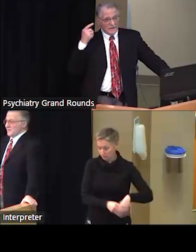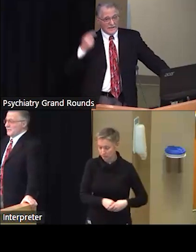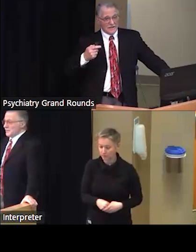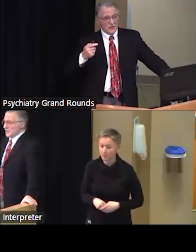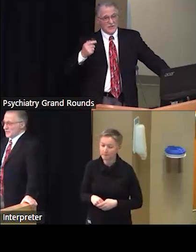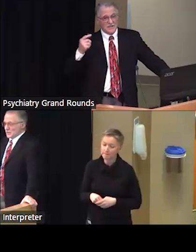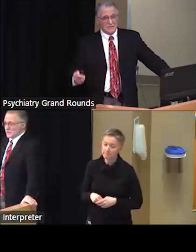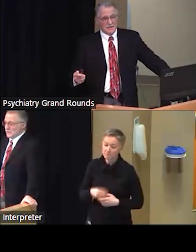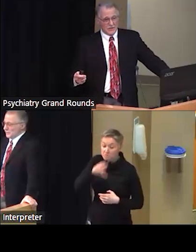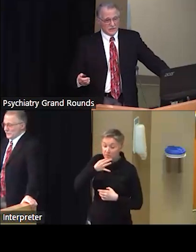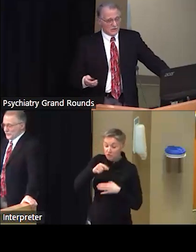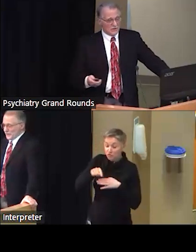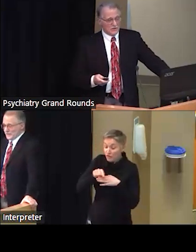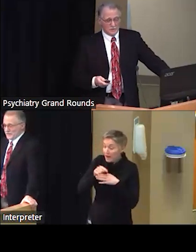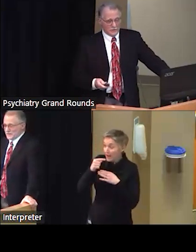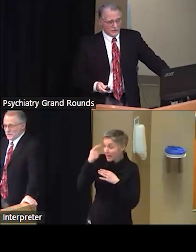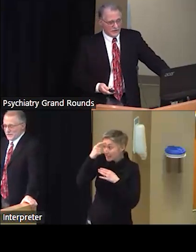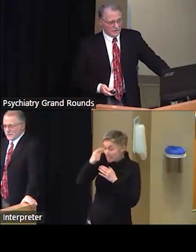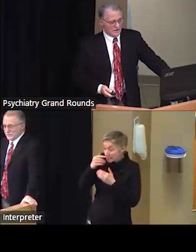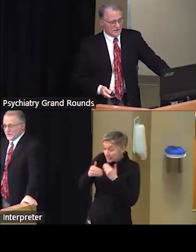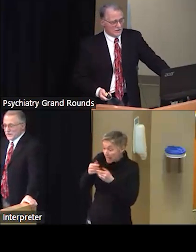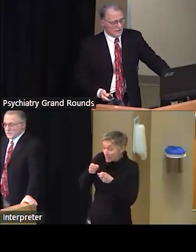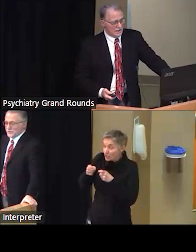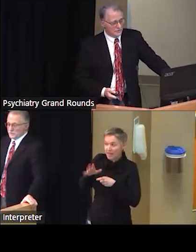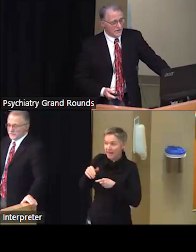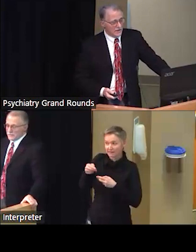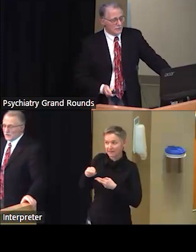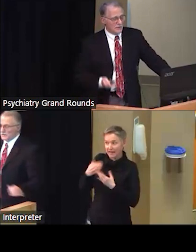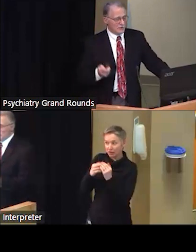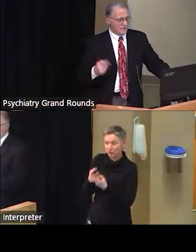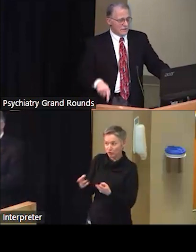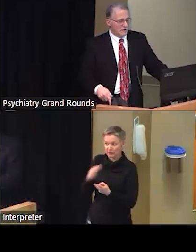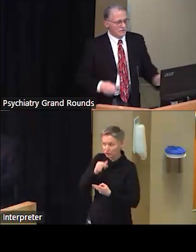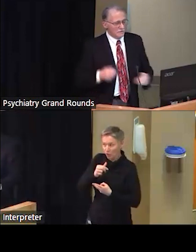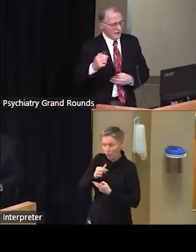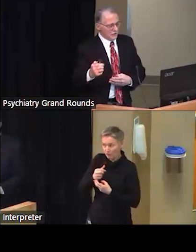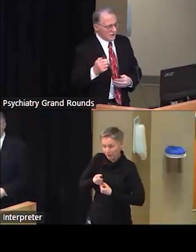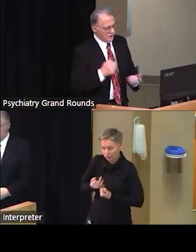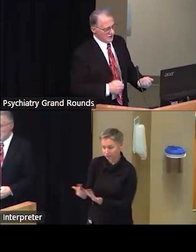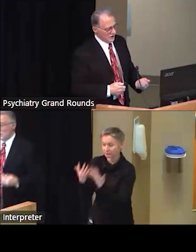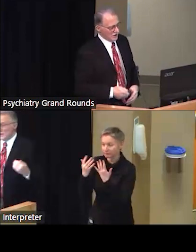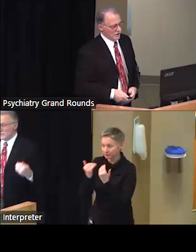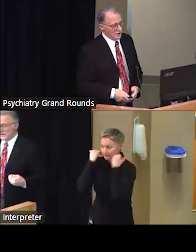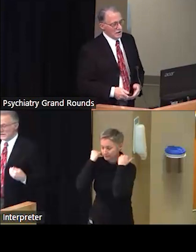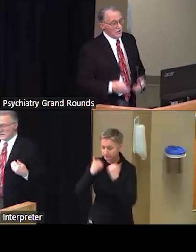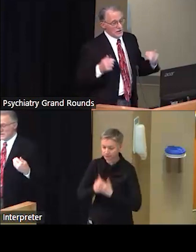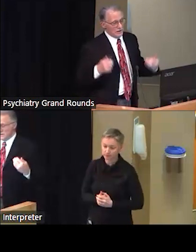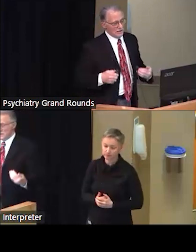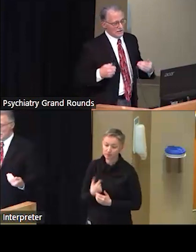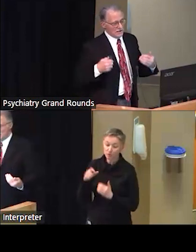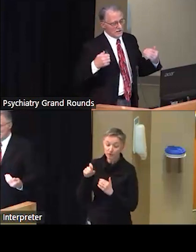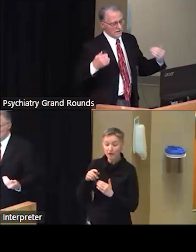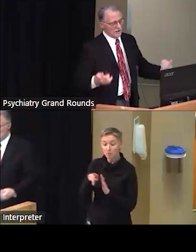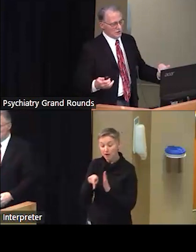trained cognition is a limited resource. Don't burn through it unnecessarily. Preserve time off, boundaries, restoration. We